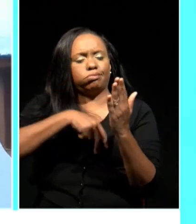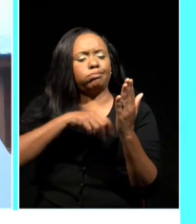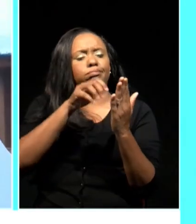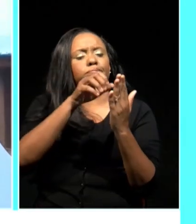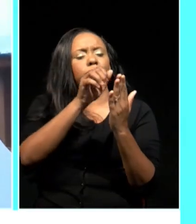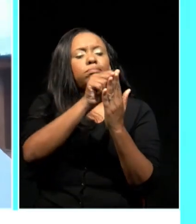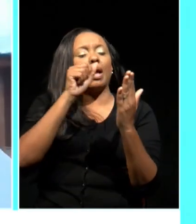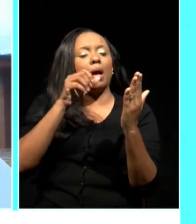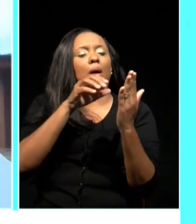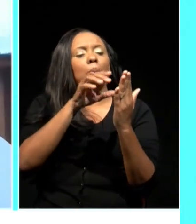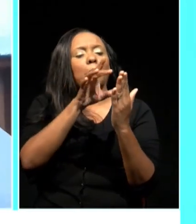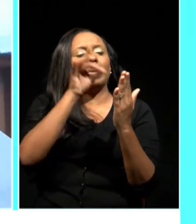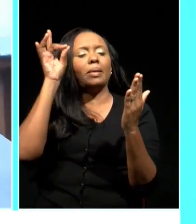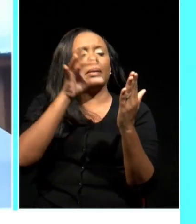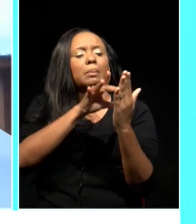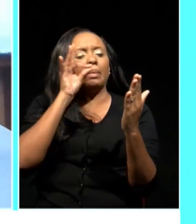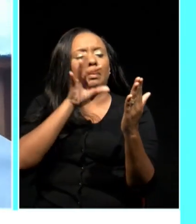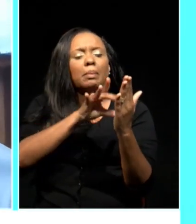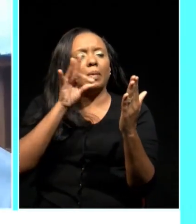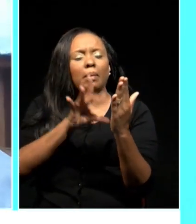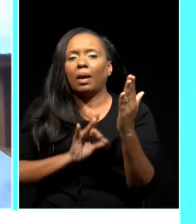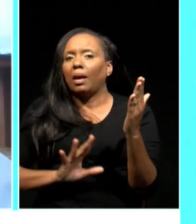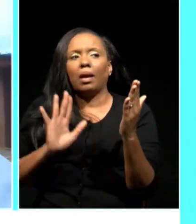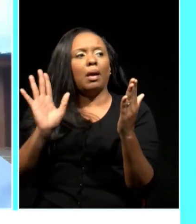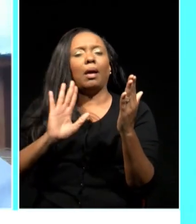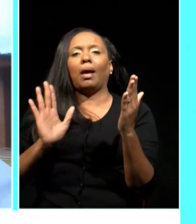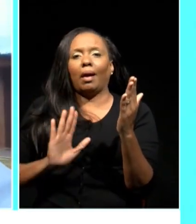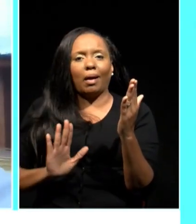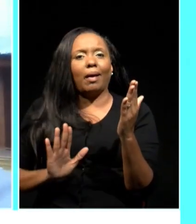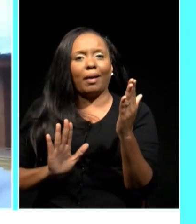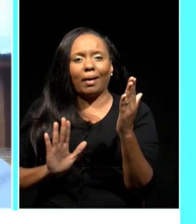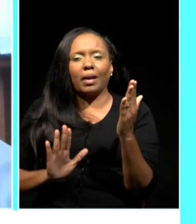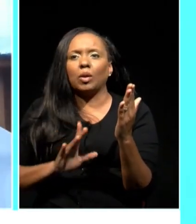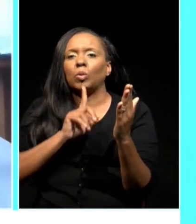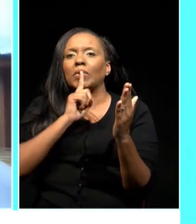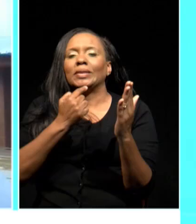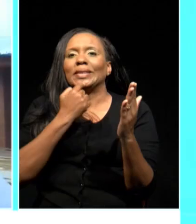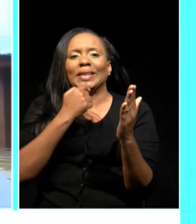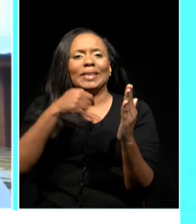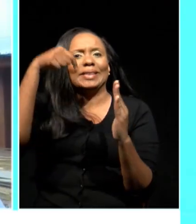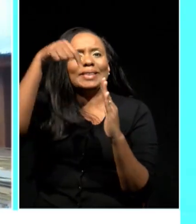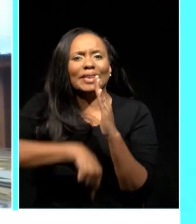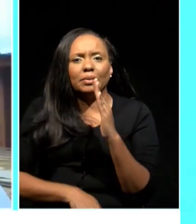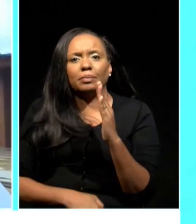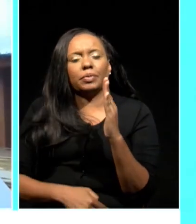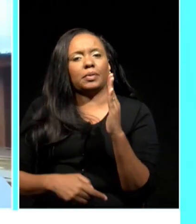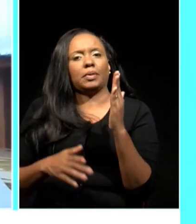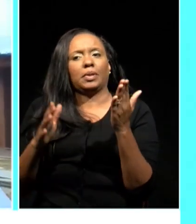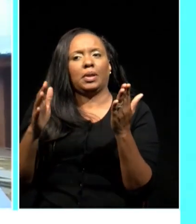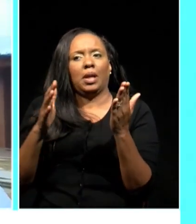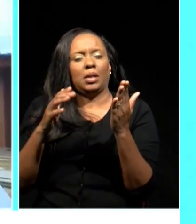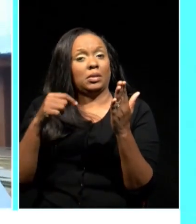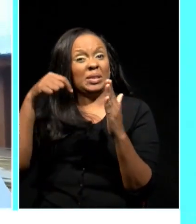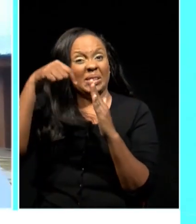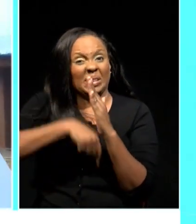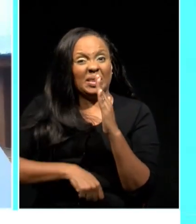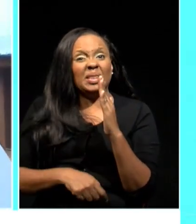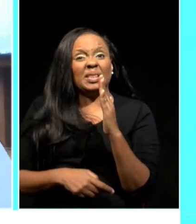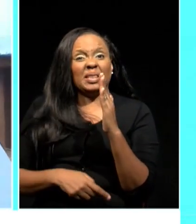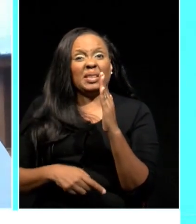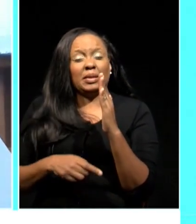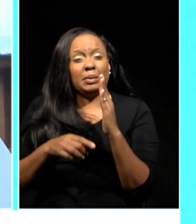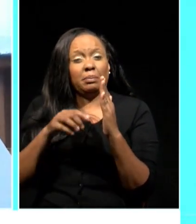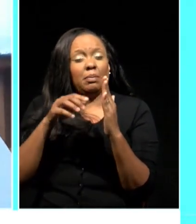serious cascading implications for governance, in other words, throwing yourself into an unnecessary governmental